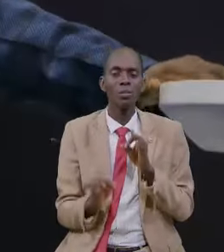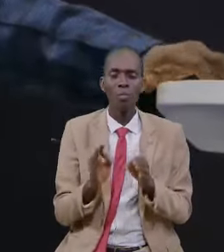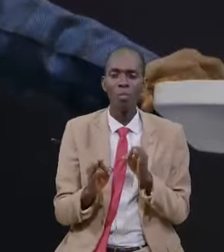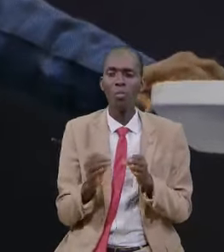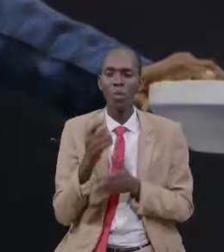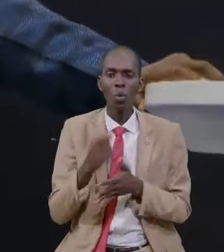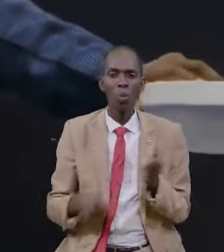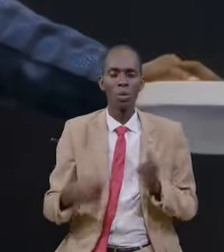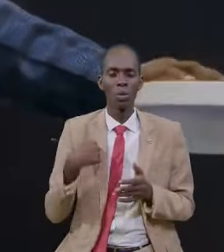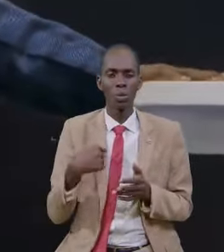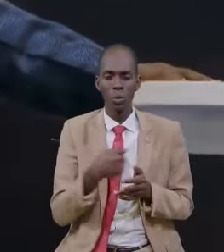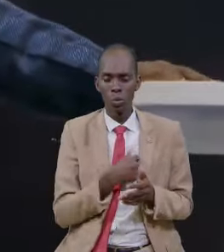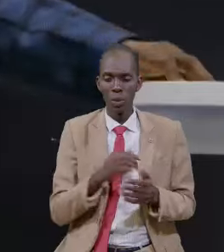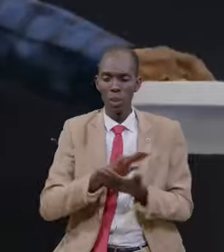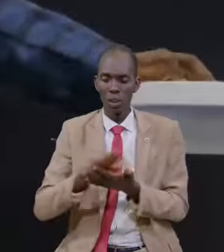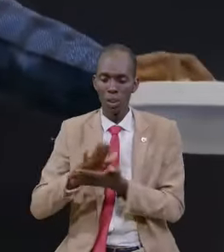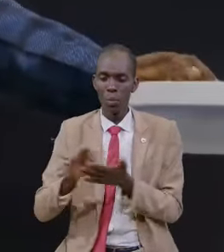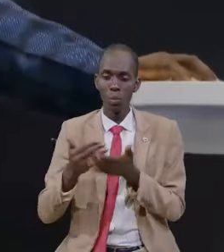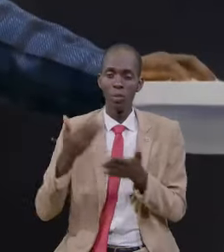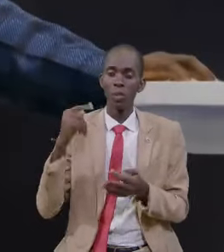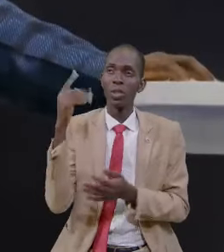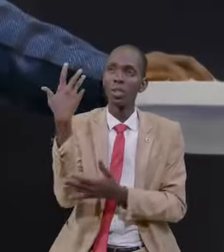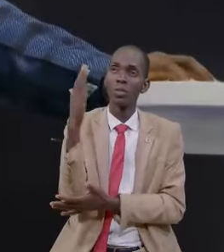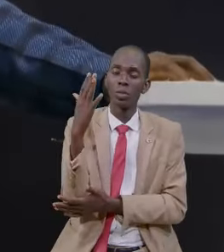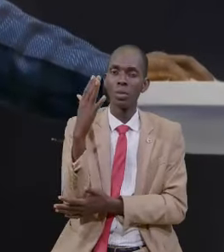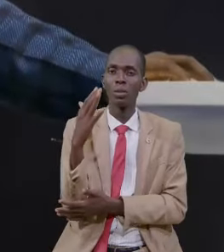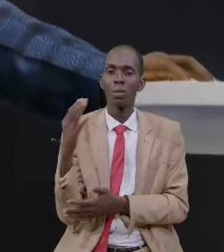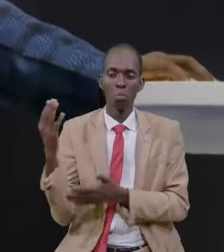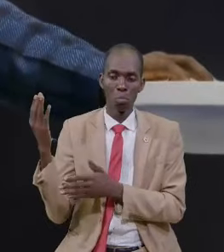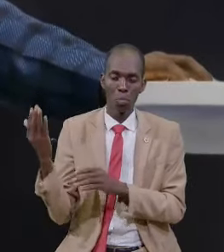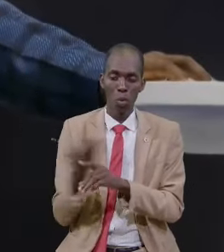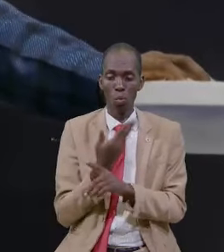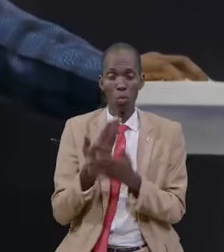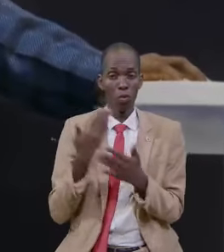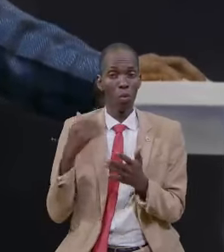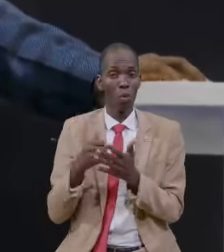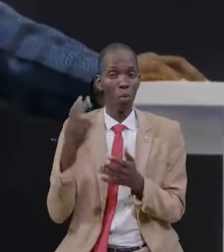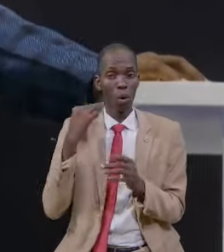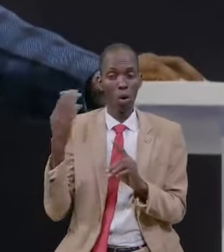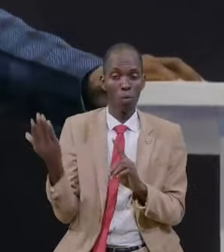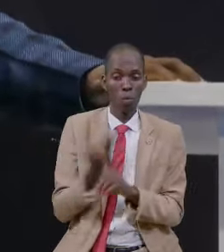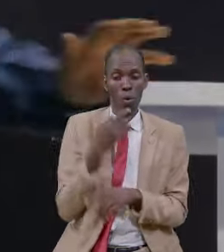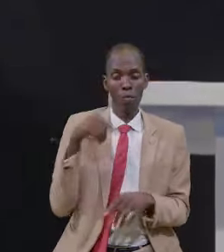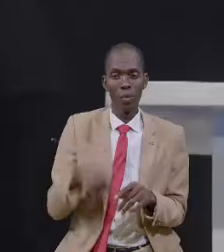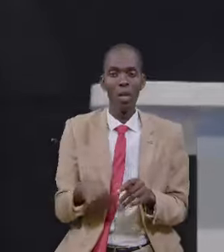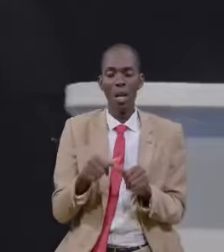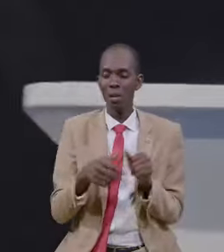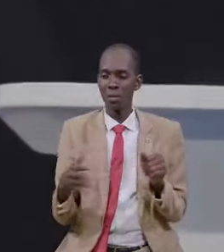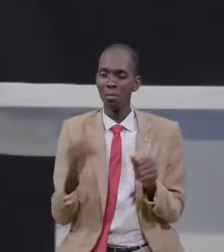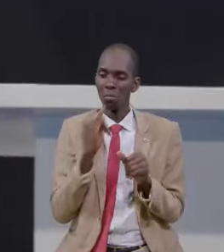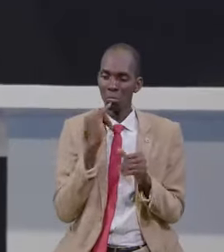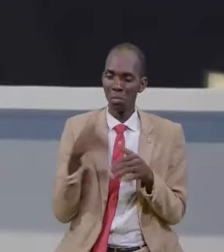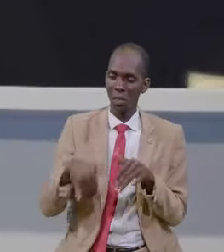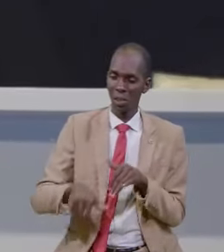the tree was cut down, everything was still like that. But the second day or the following